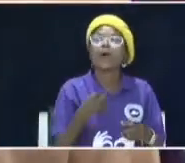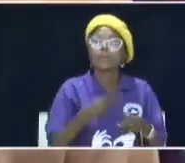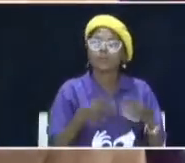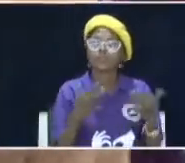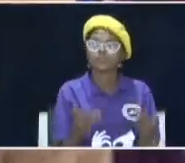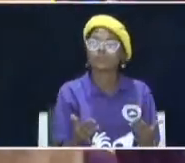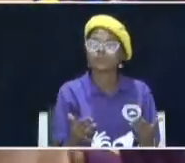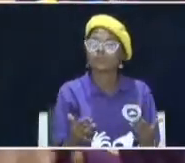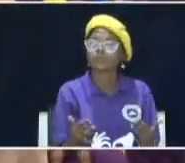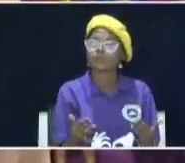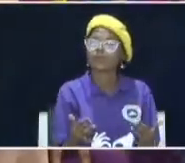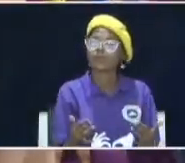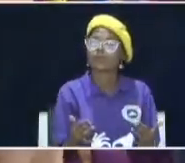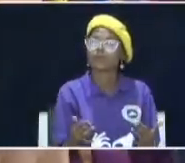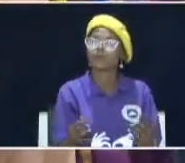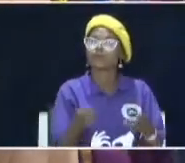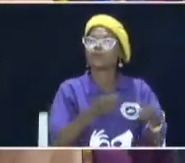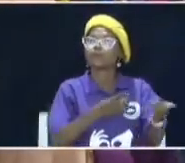recently,